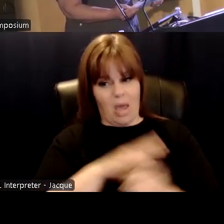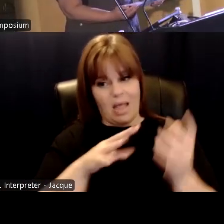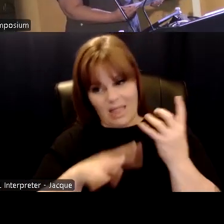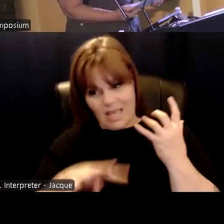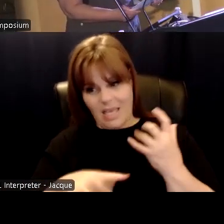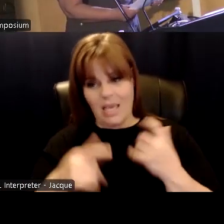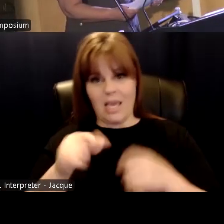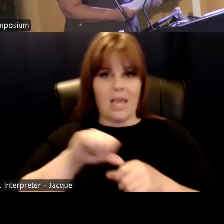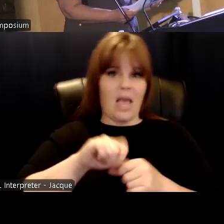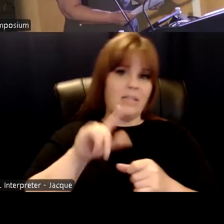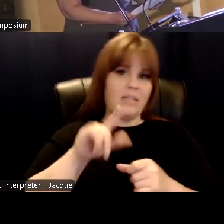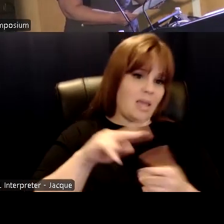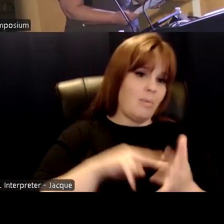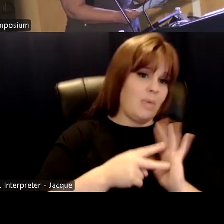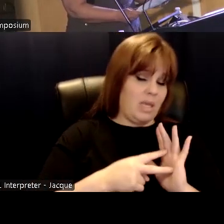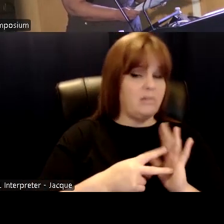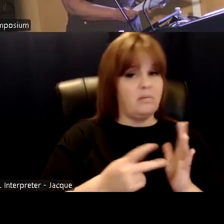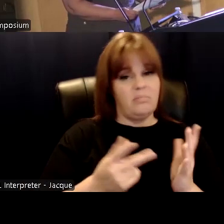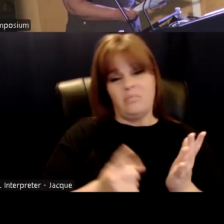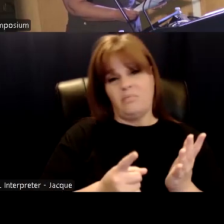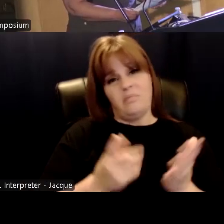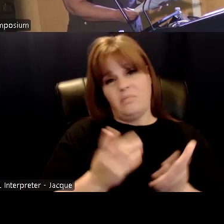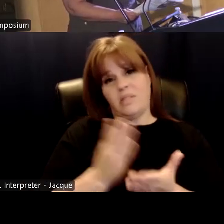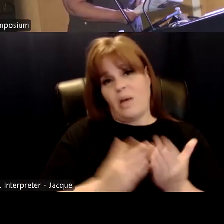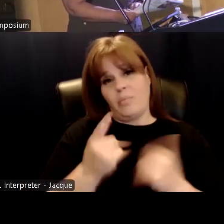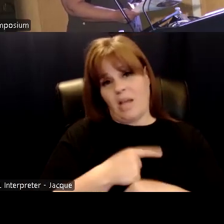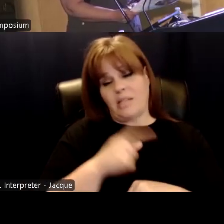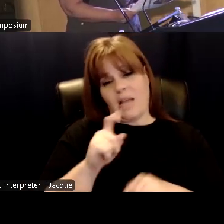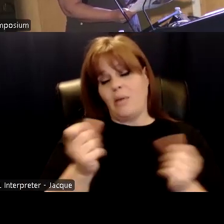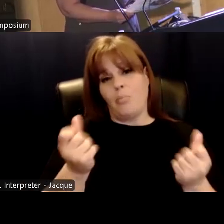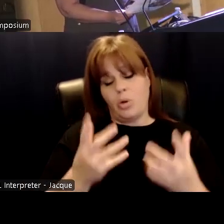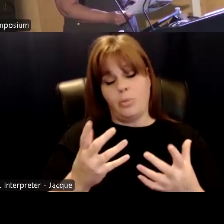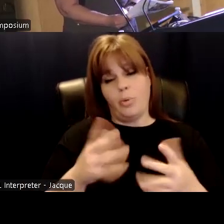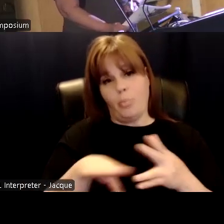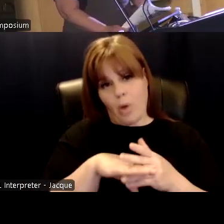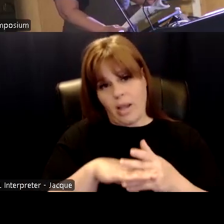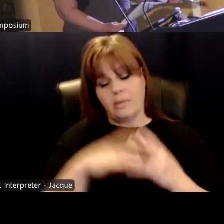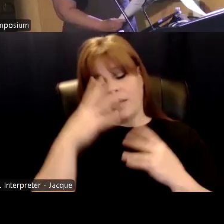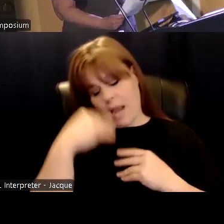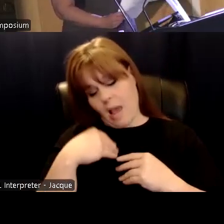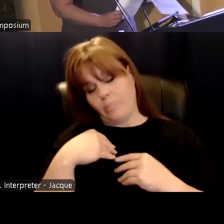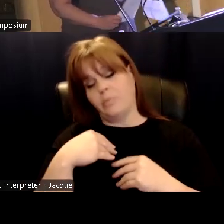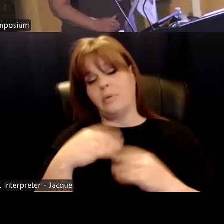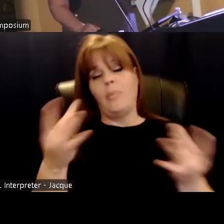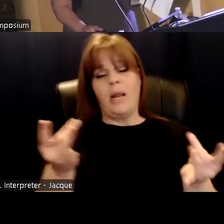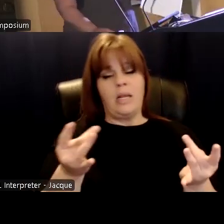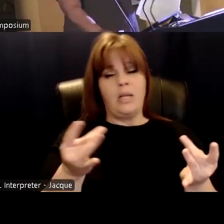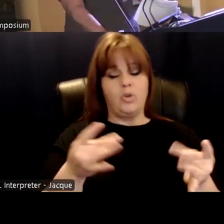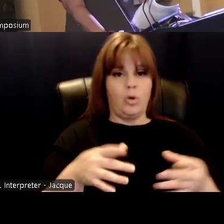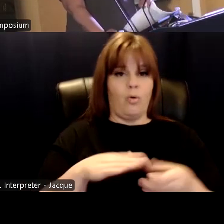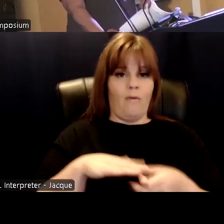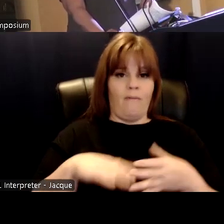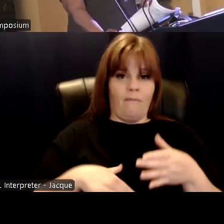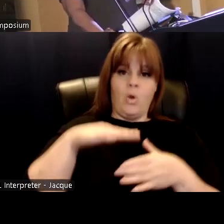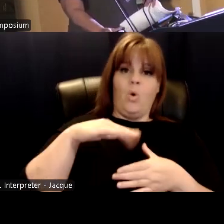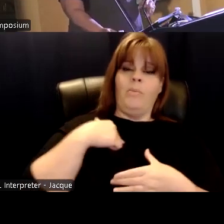that some days I may need multiple breaks, naps, or meditations to fuel me to take on the rest of the day.